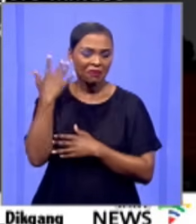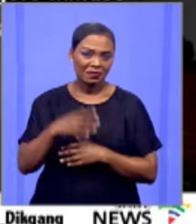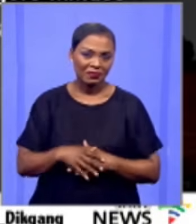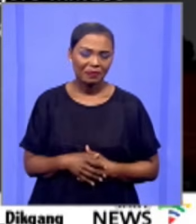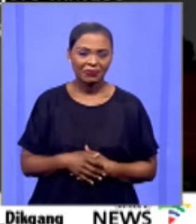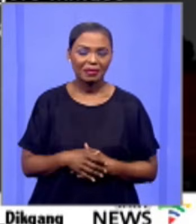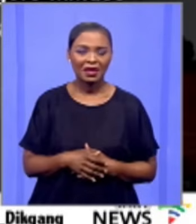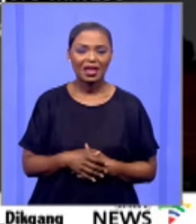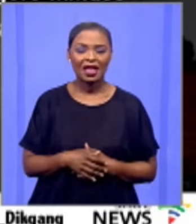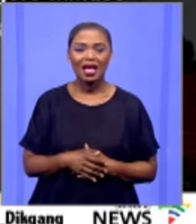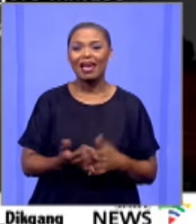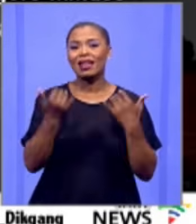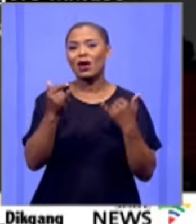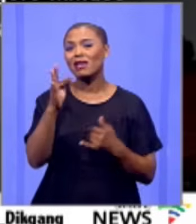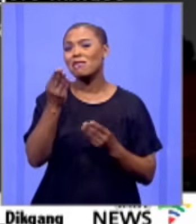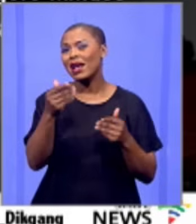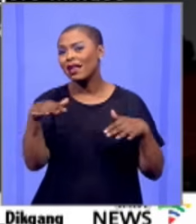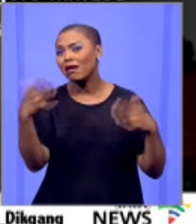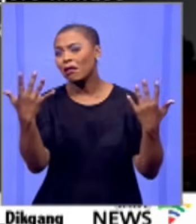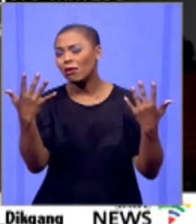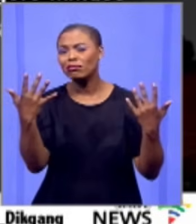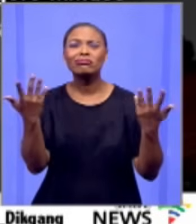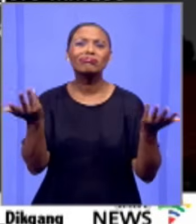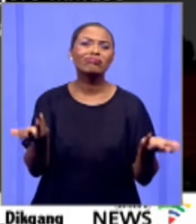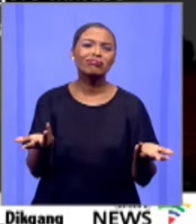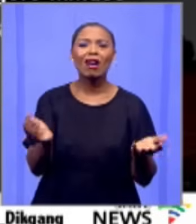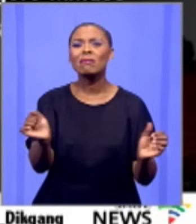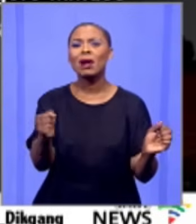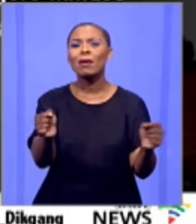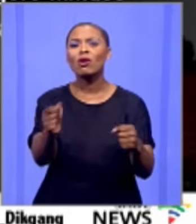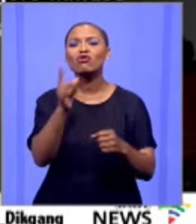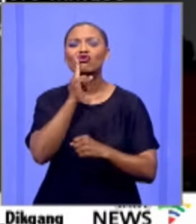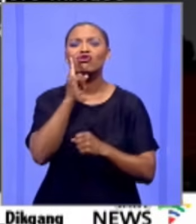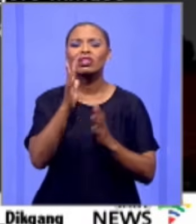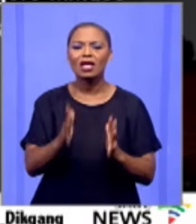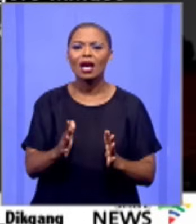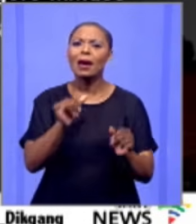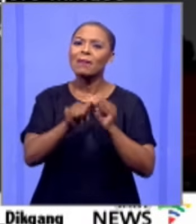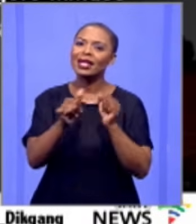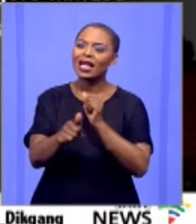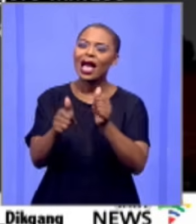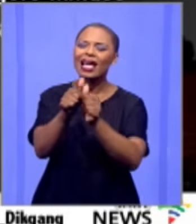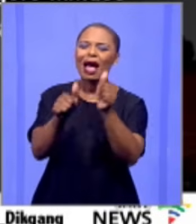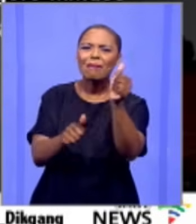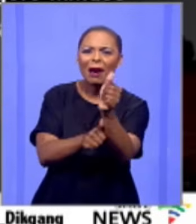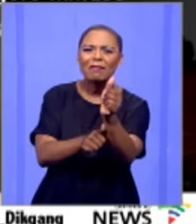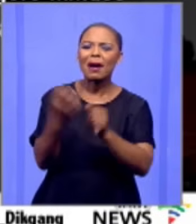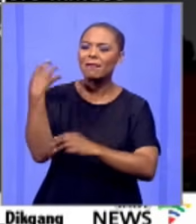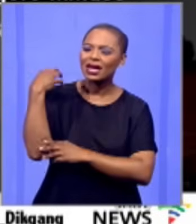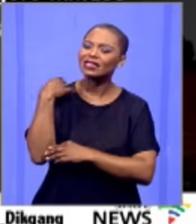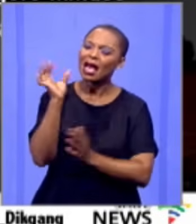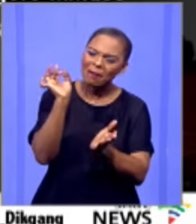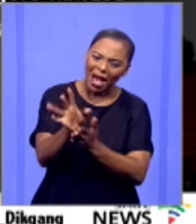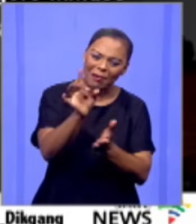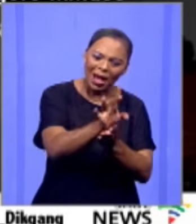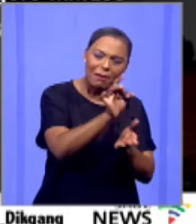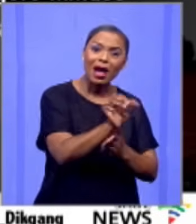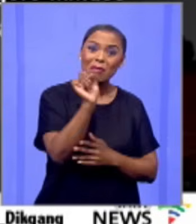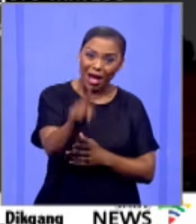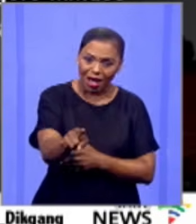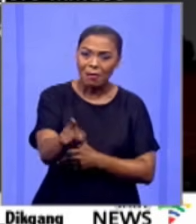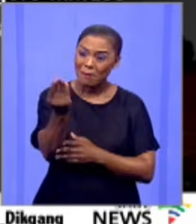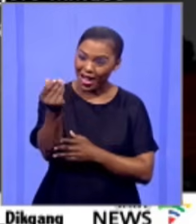ba sena mašeleng a go thwala barutiši ba baswa a ba fokotše batlatša ditona mo nageng e re ka tšhelete o tshwanetse ba